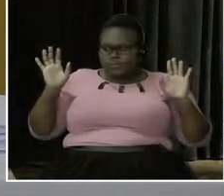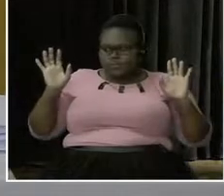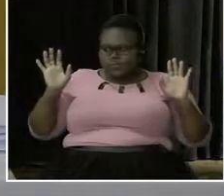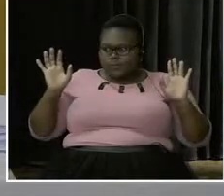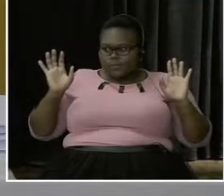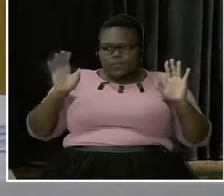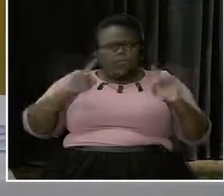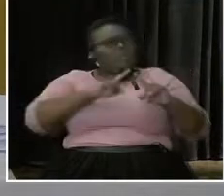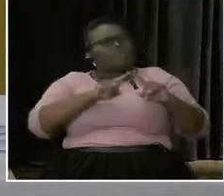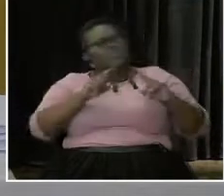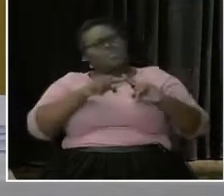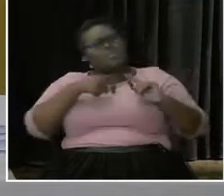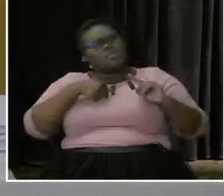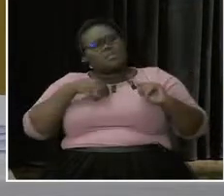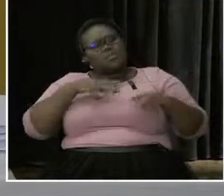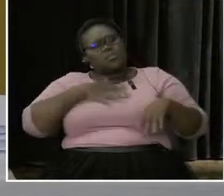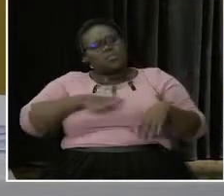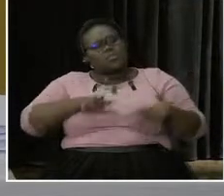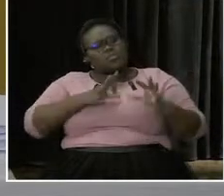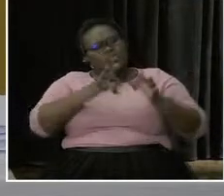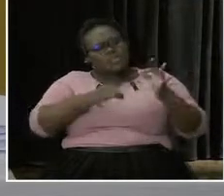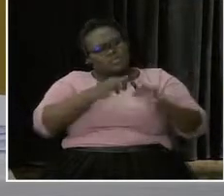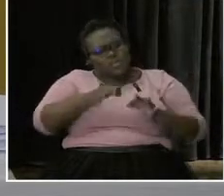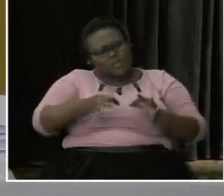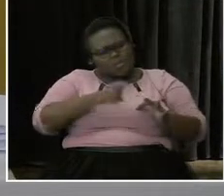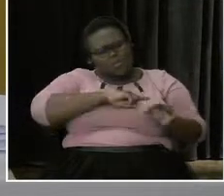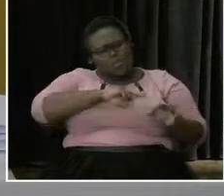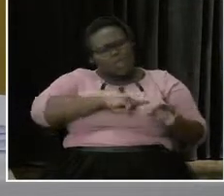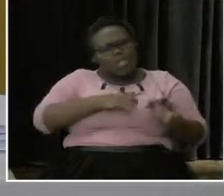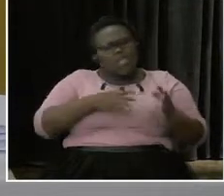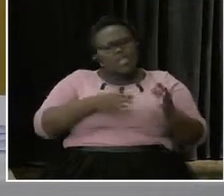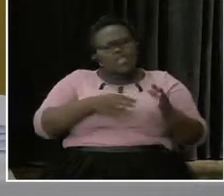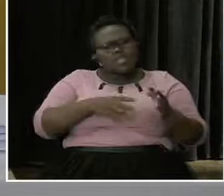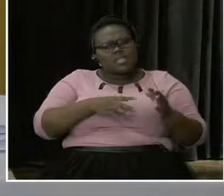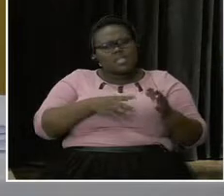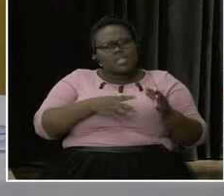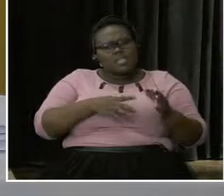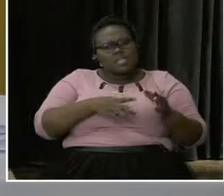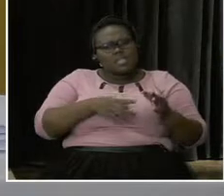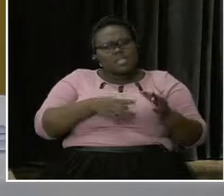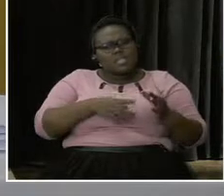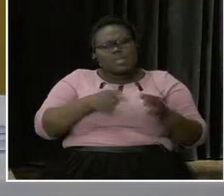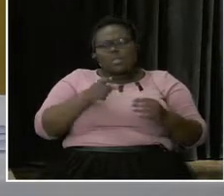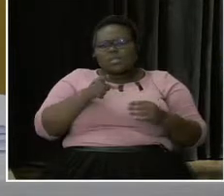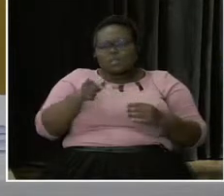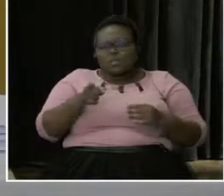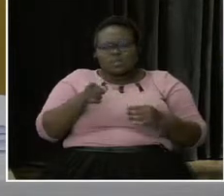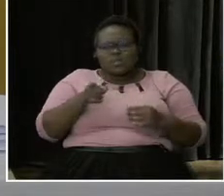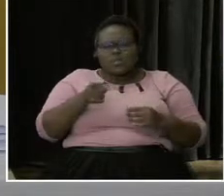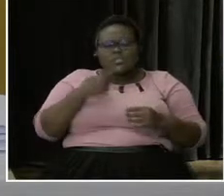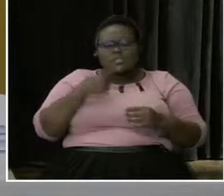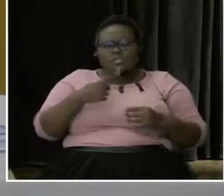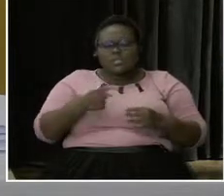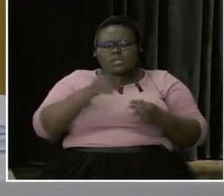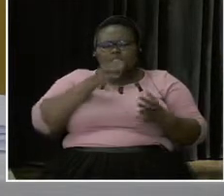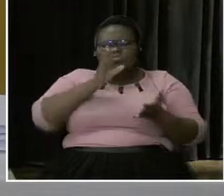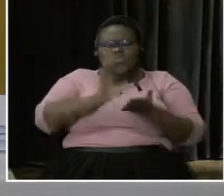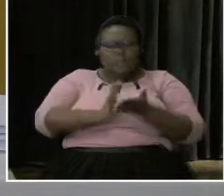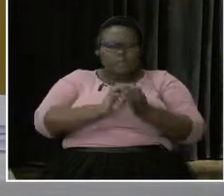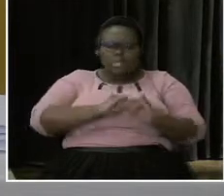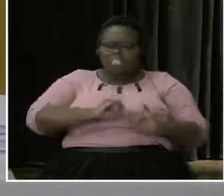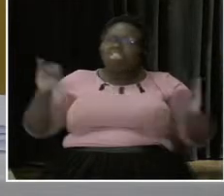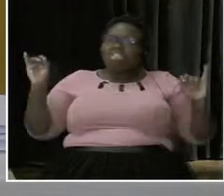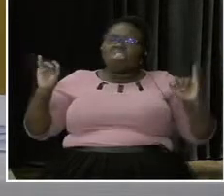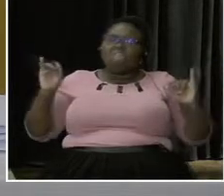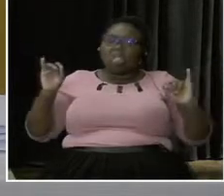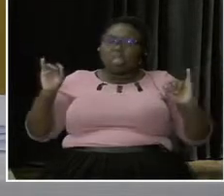Speaker, but I needed to clarify what the objection was. He's made a disparaging comment about Councillor Govender, that she